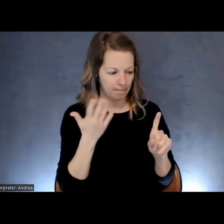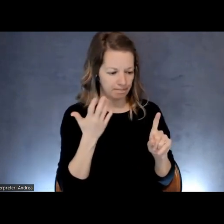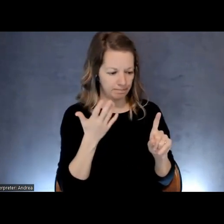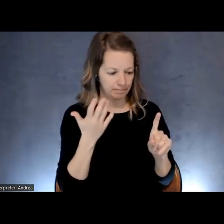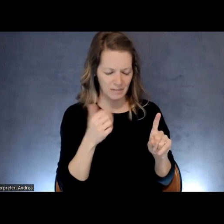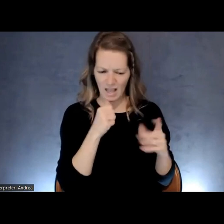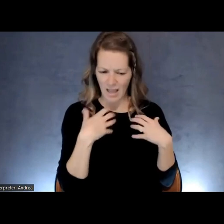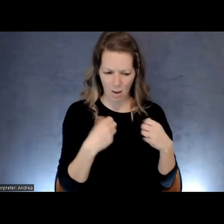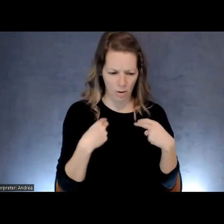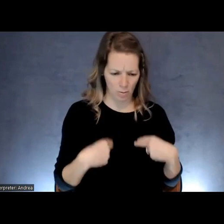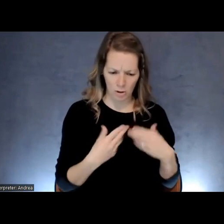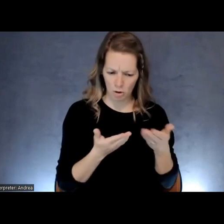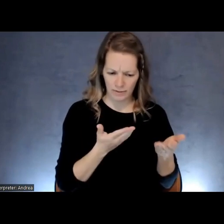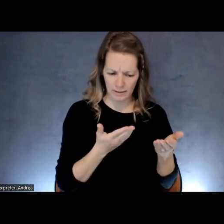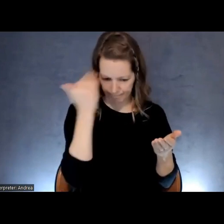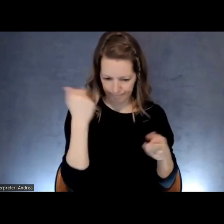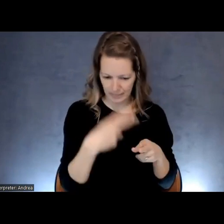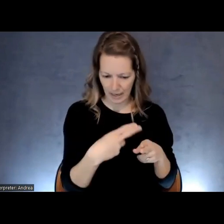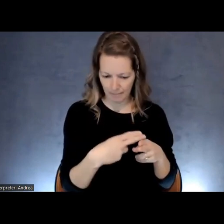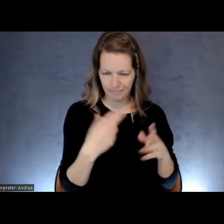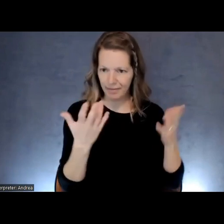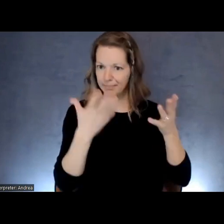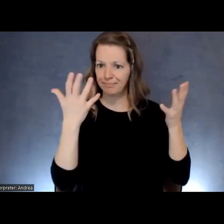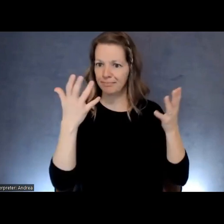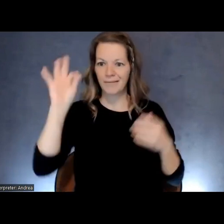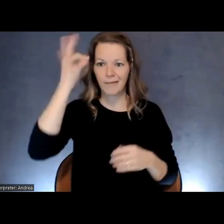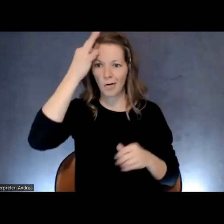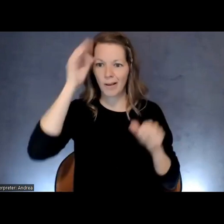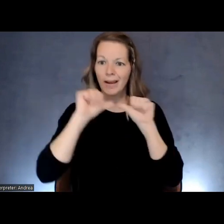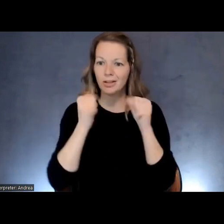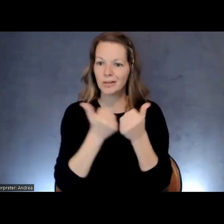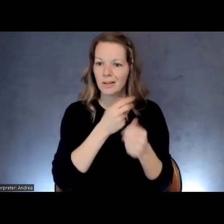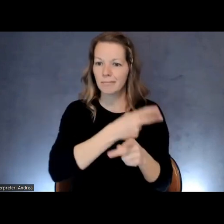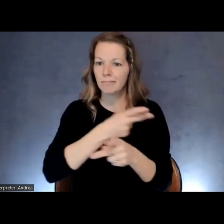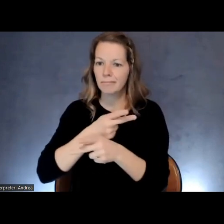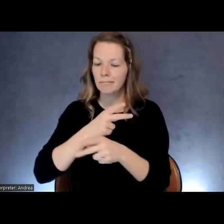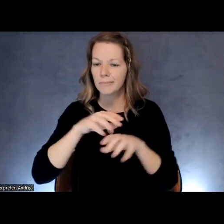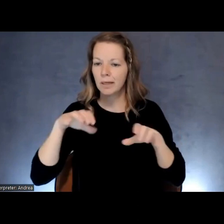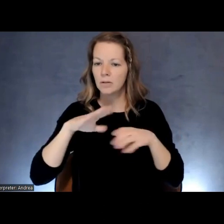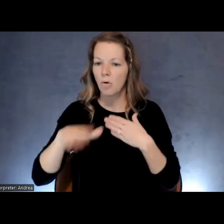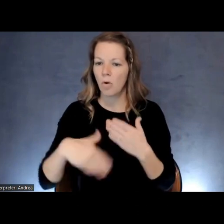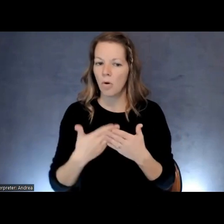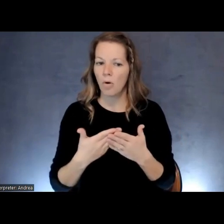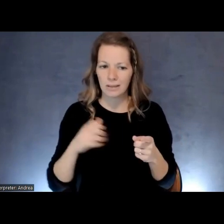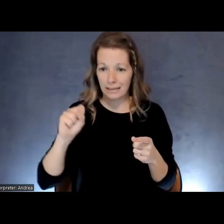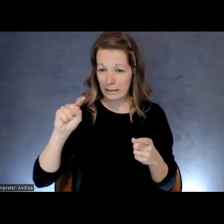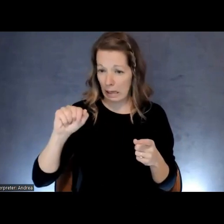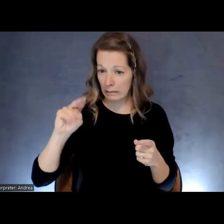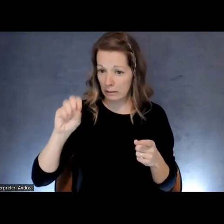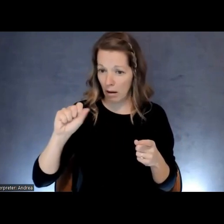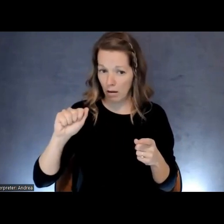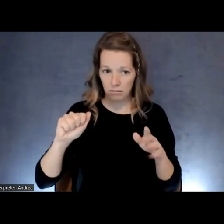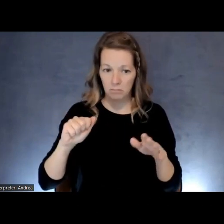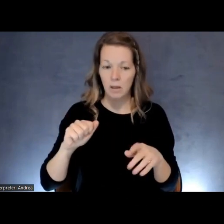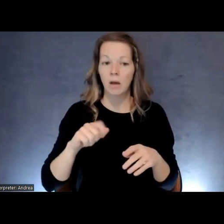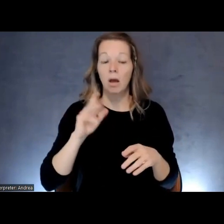not Health and Human Services, I can't think of the name of it, who did the federal agency that does all of SAMHSA, is saying